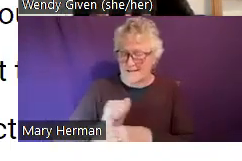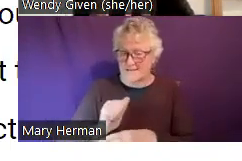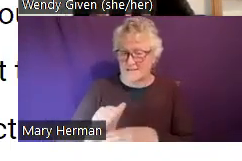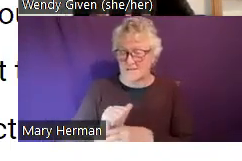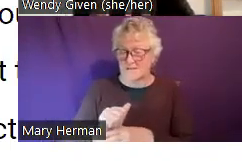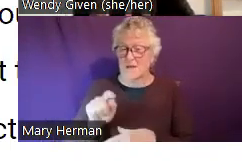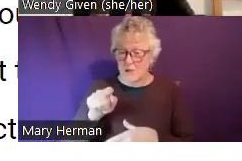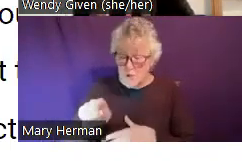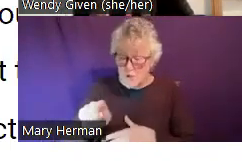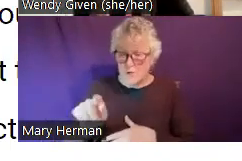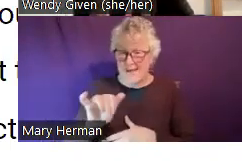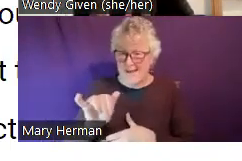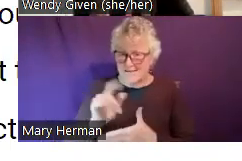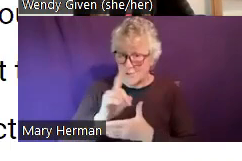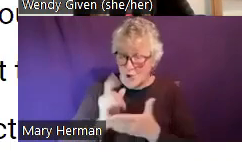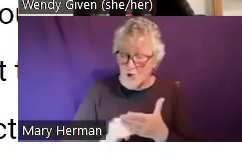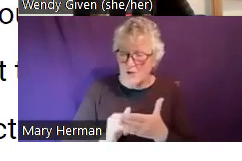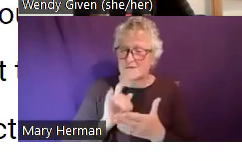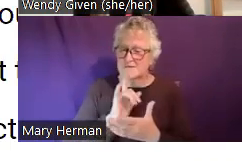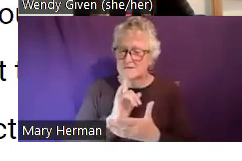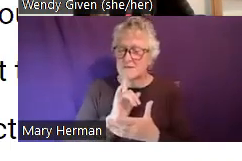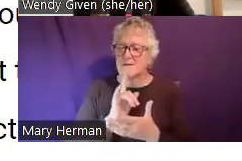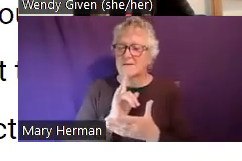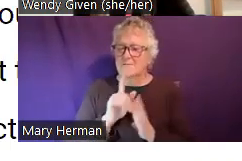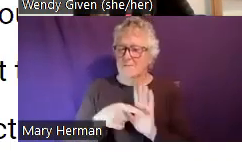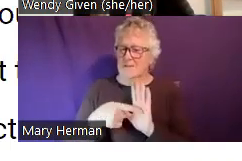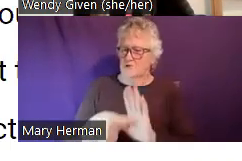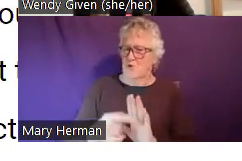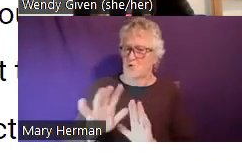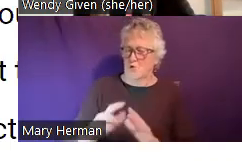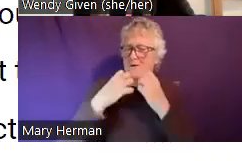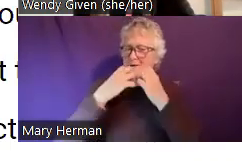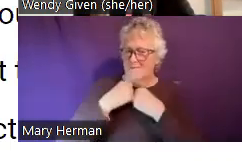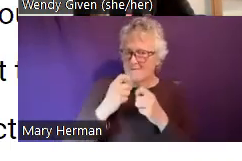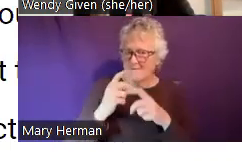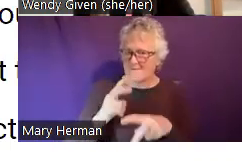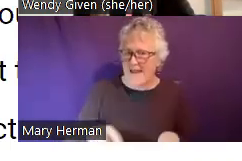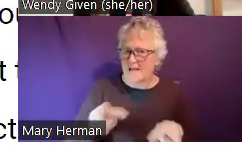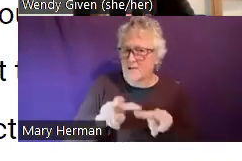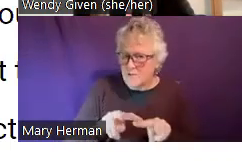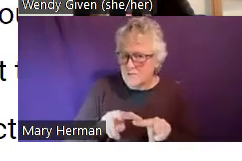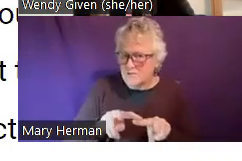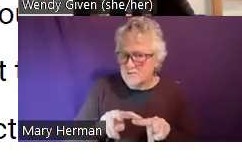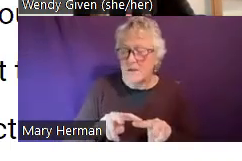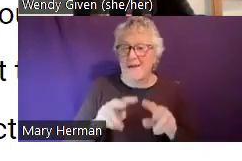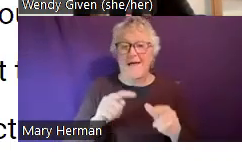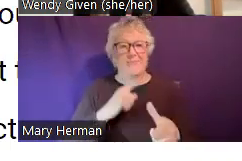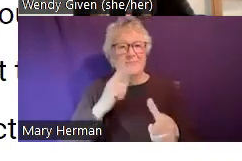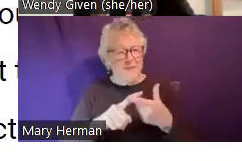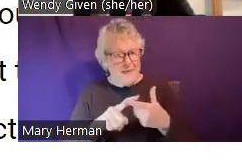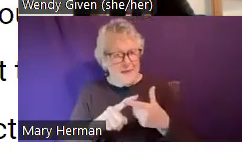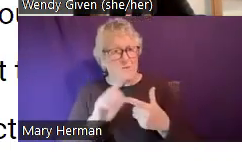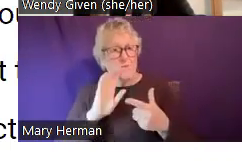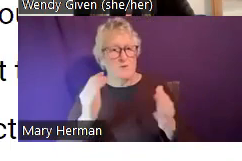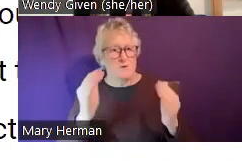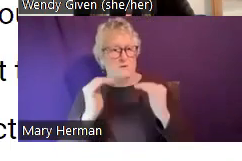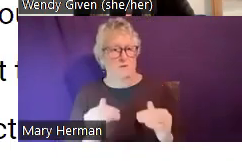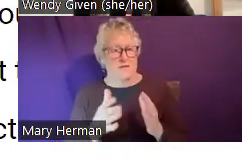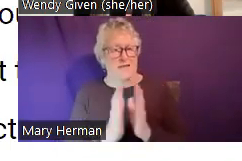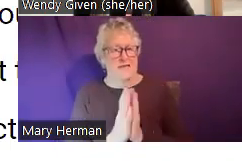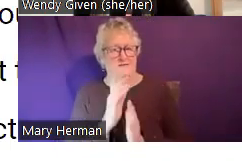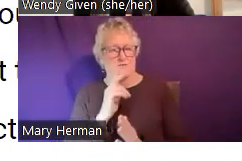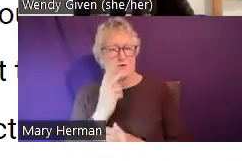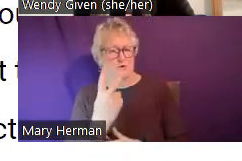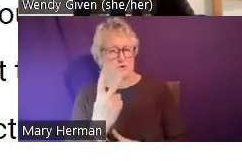social equity policy, and we'll have a look at that in a moment. And then we're going to ask for a 2-page resume that includes